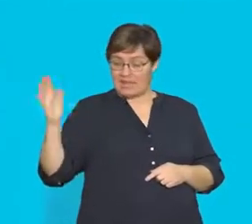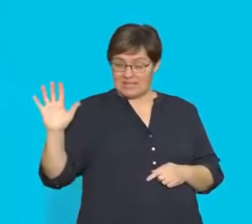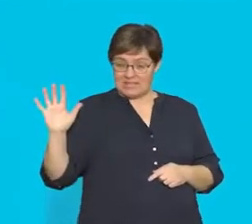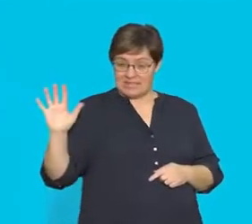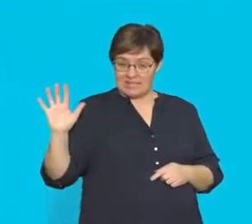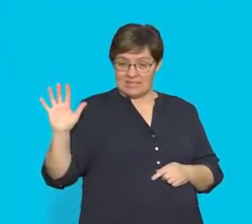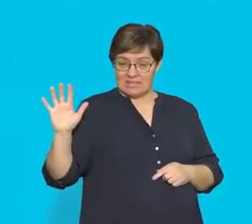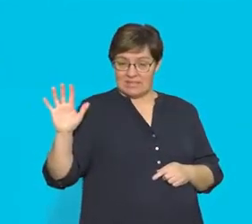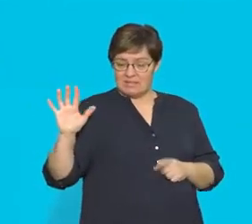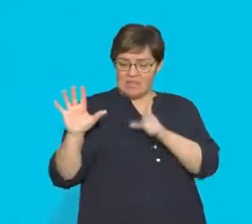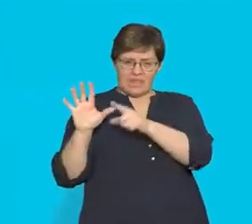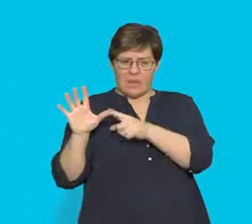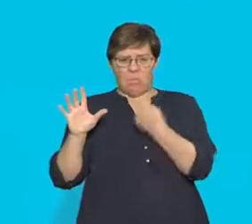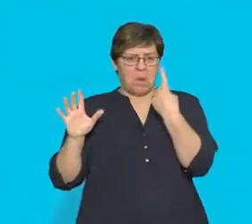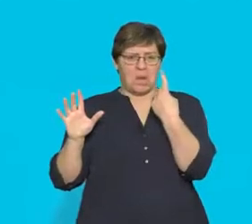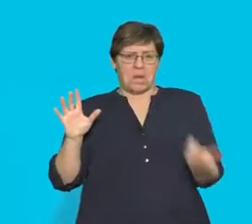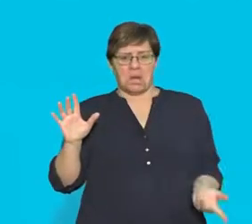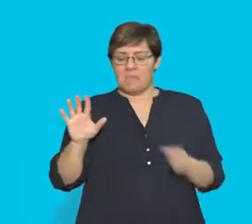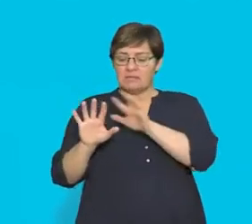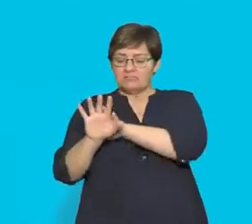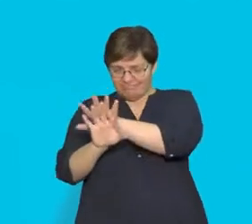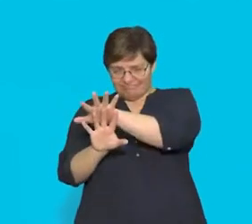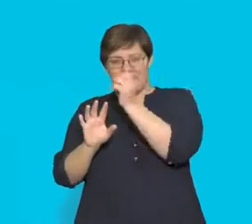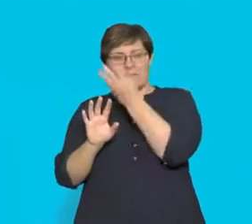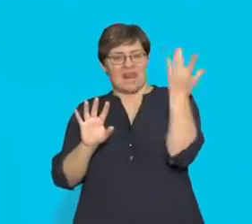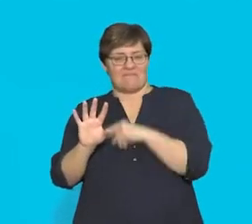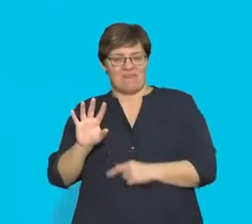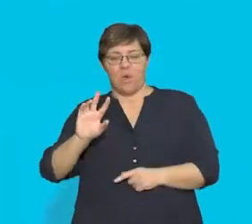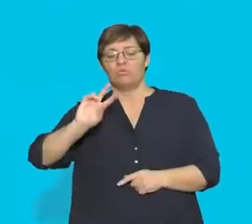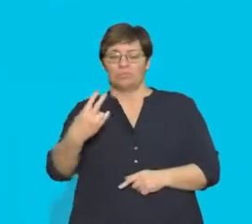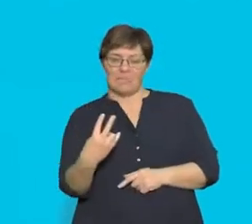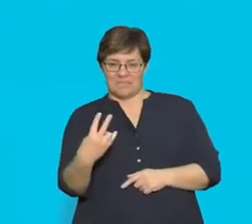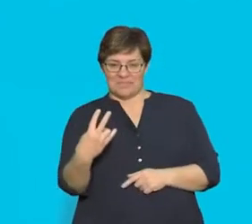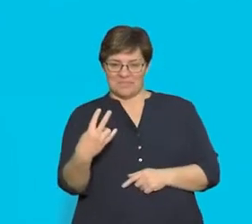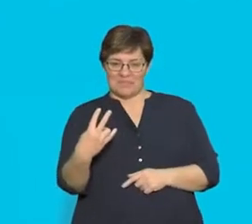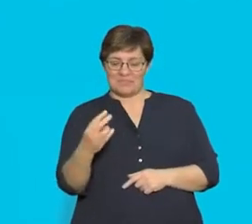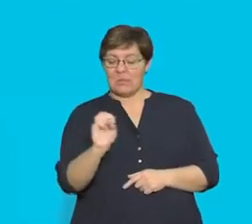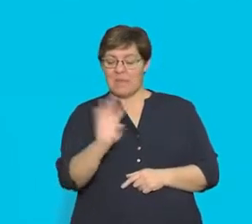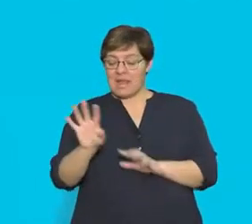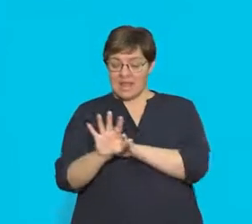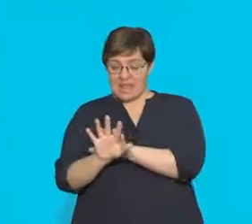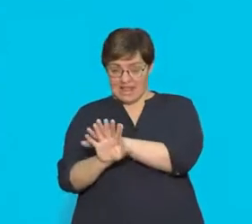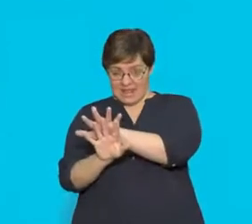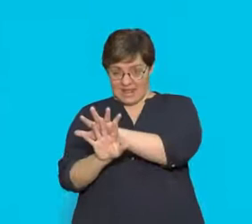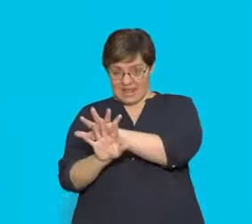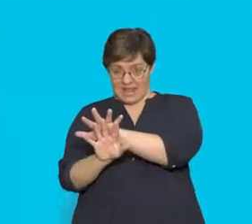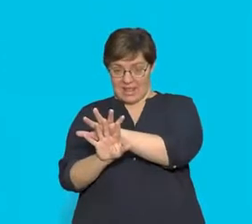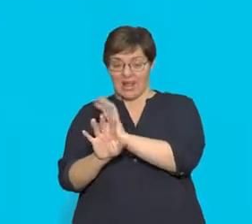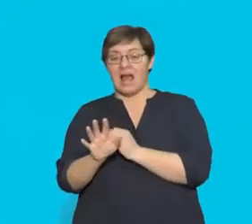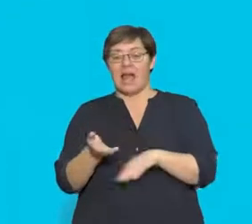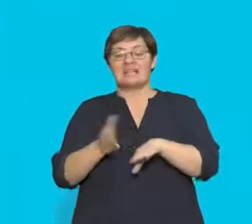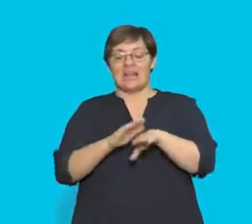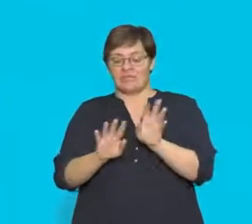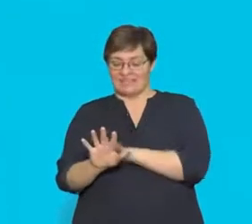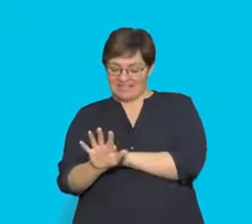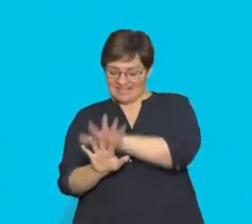hand, you don't have many thumbs, but you have many fingers. So we swap around and we say many fingers. The current